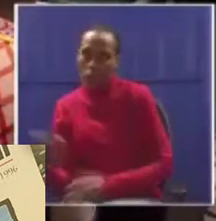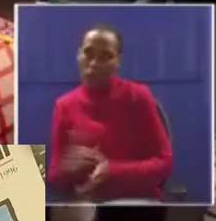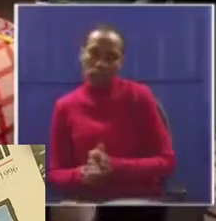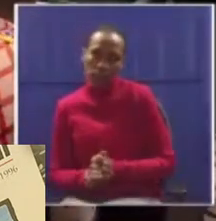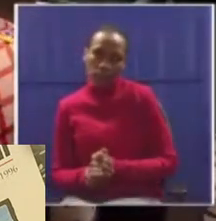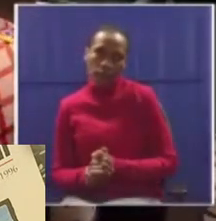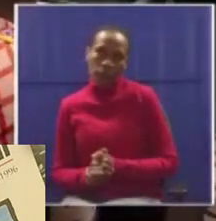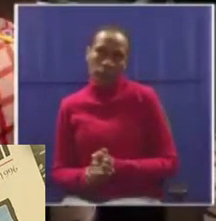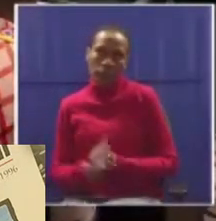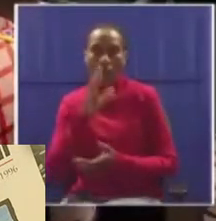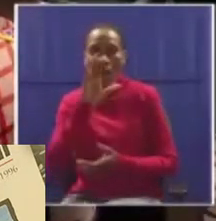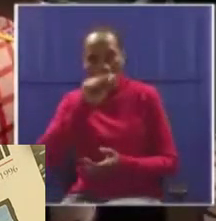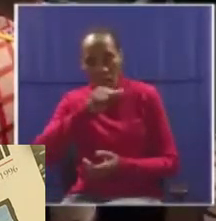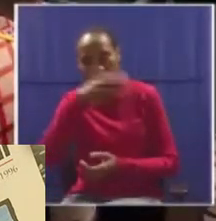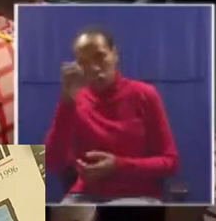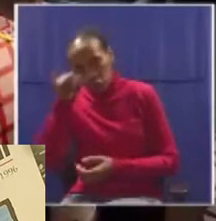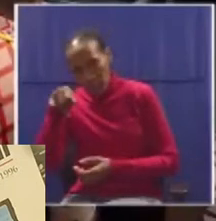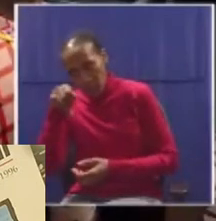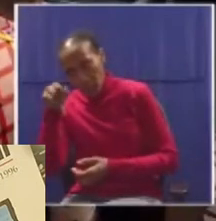you al-jama